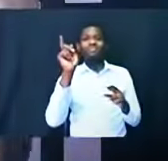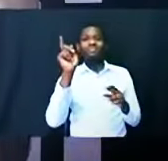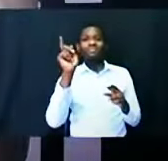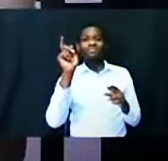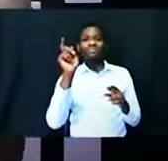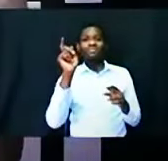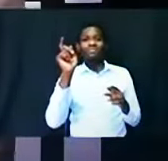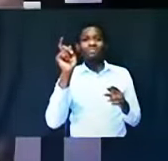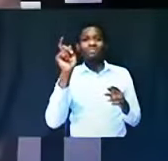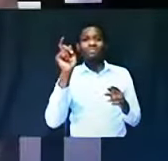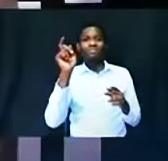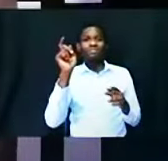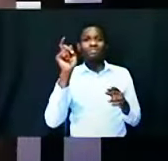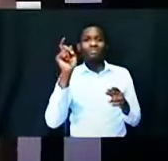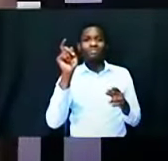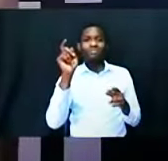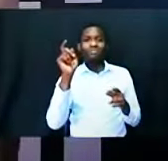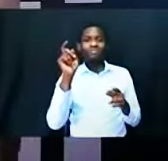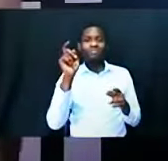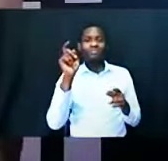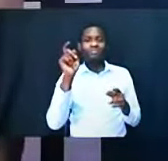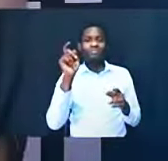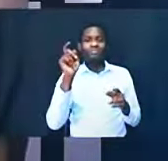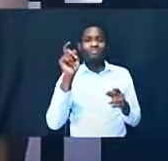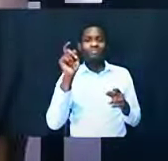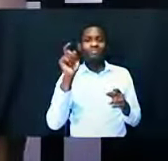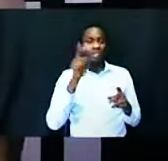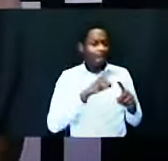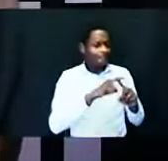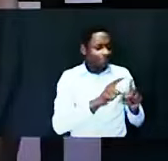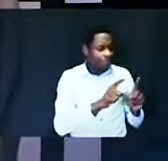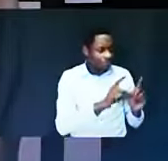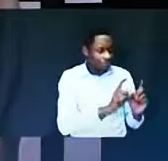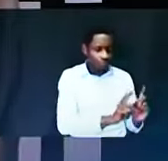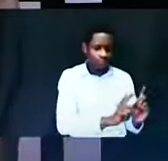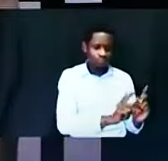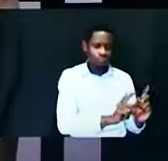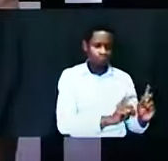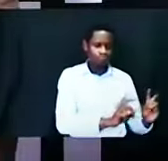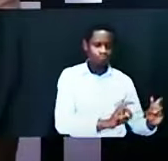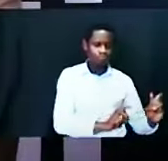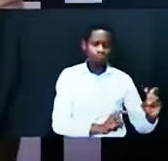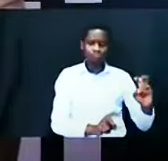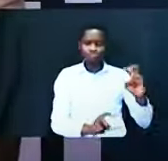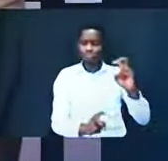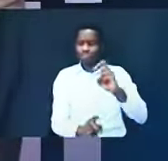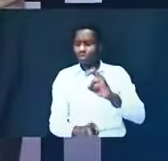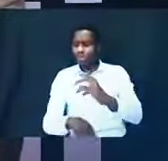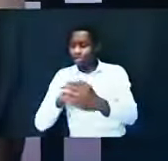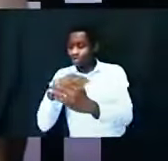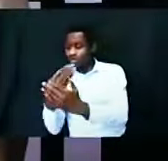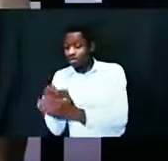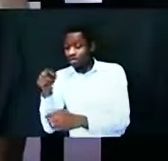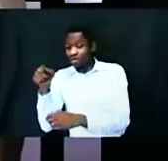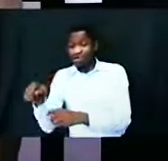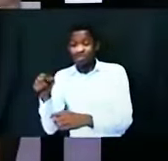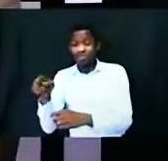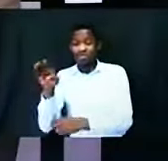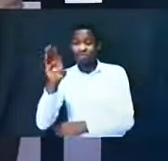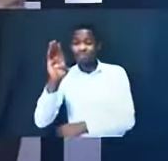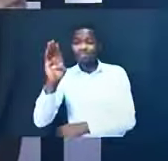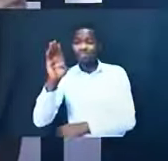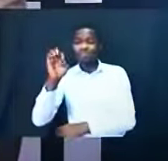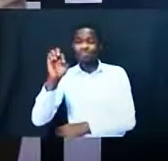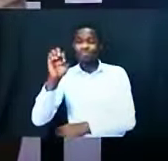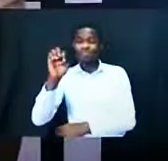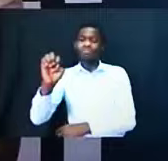name Rickadwane. But when he came to the Berean. Nemo abra oba Berea no. The Jews in Berea. Jew fo a wo Berea